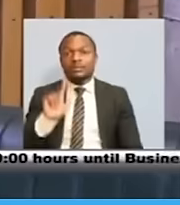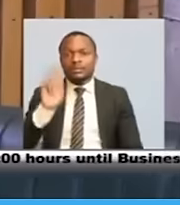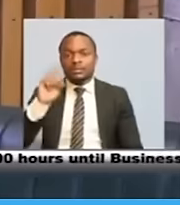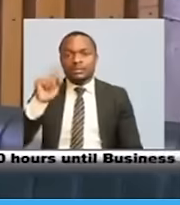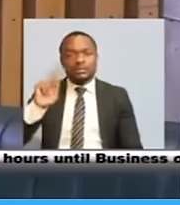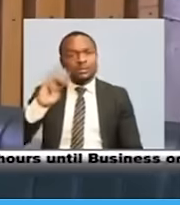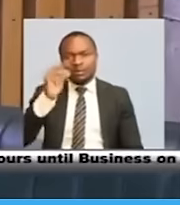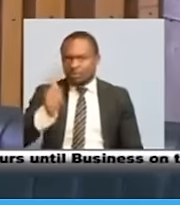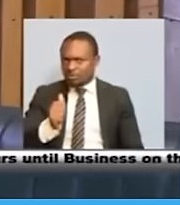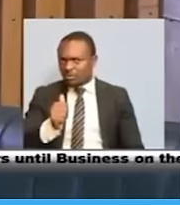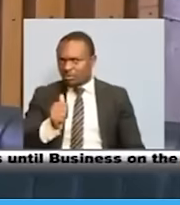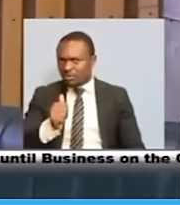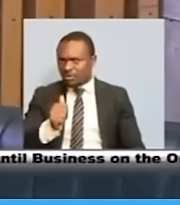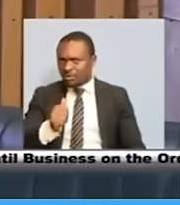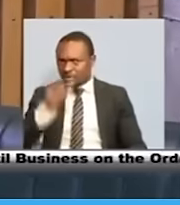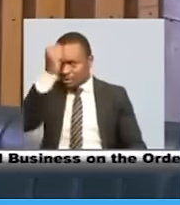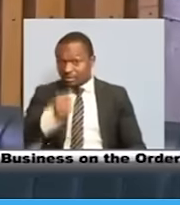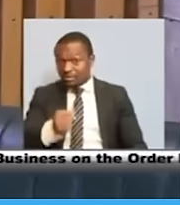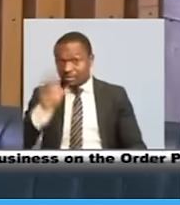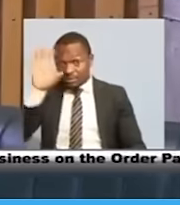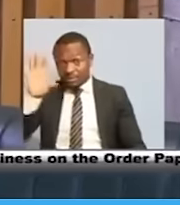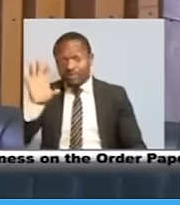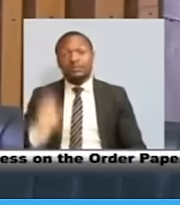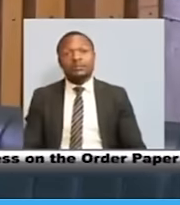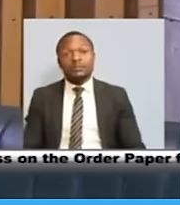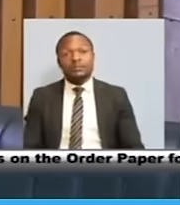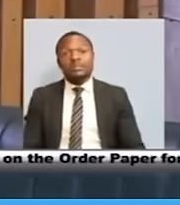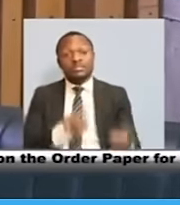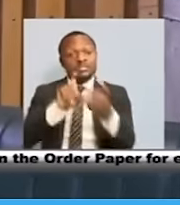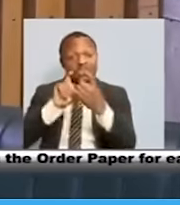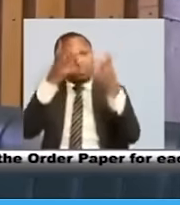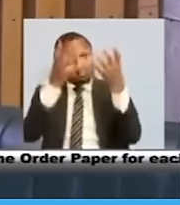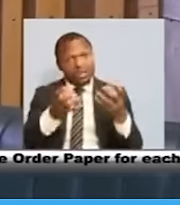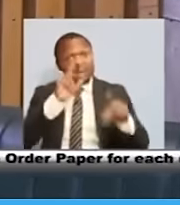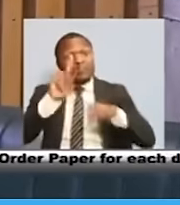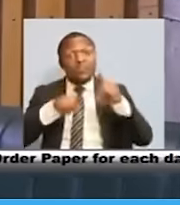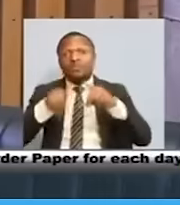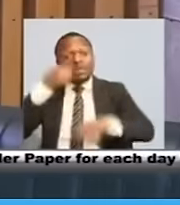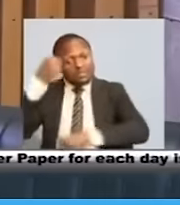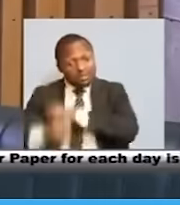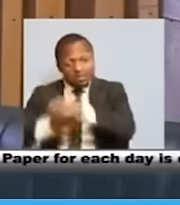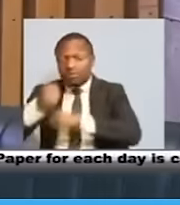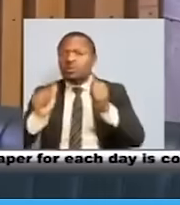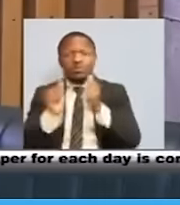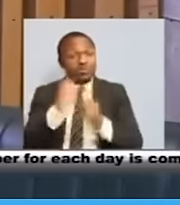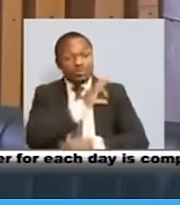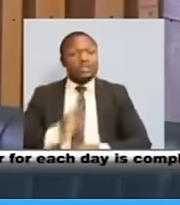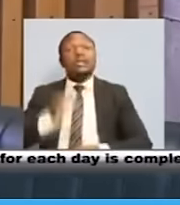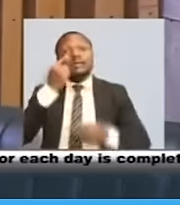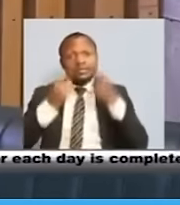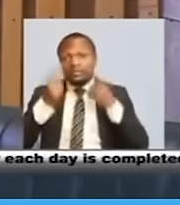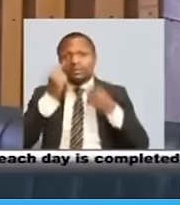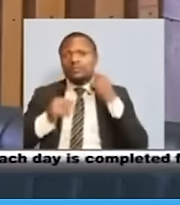Nabwariachombo, southern province, which is hit by drought, people are struggling with food, and they are crying for relief